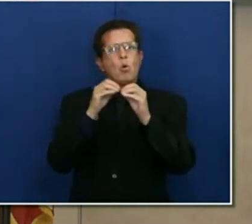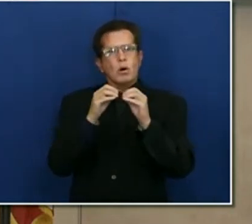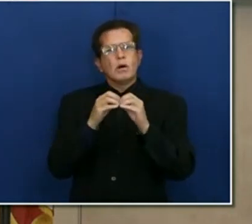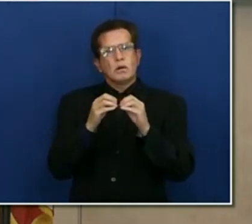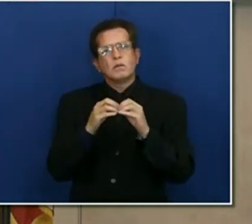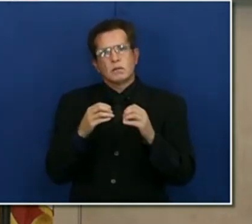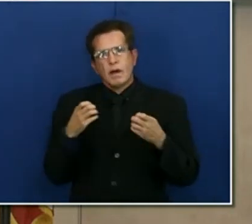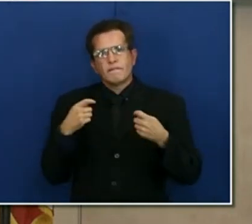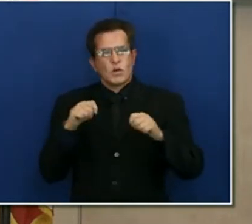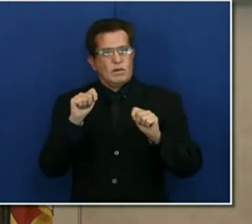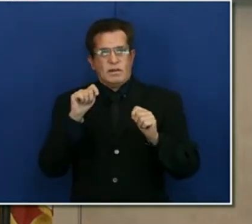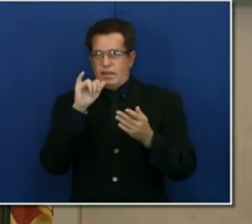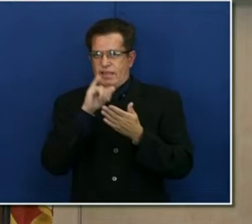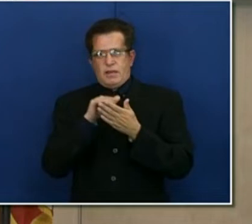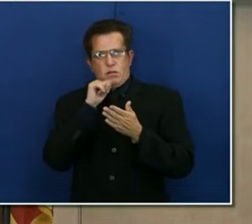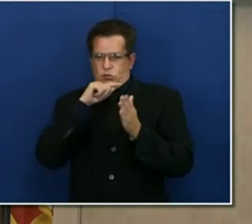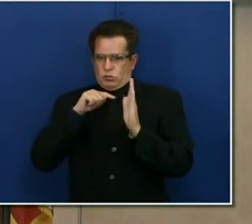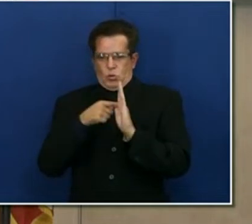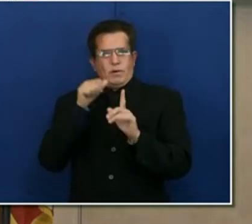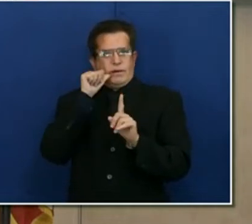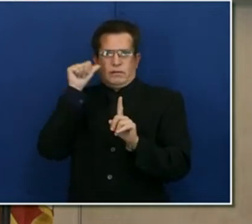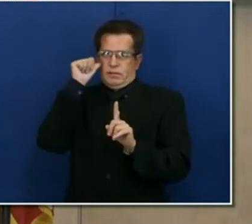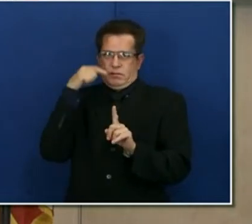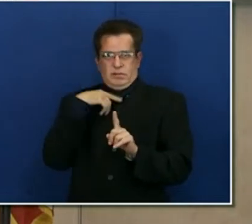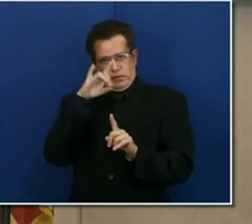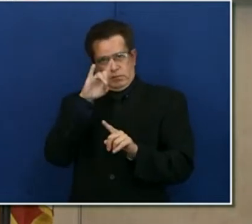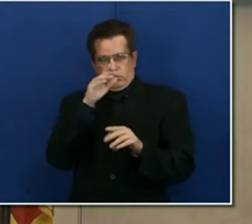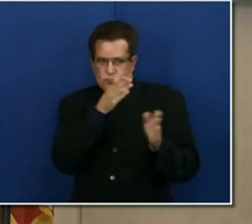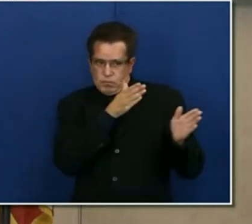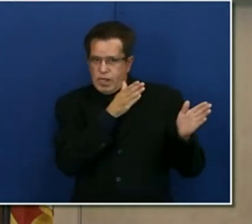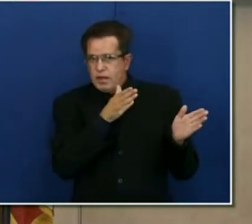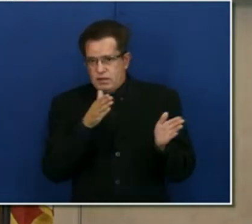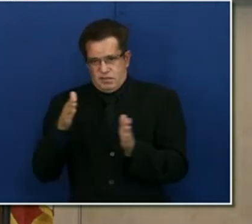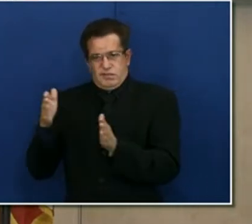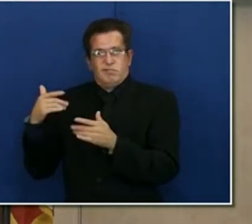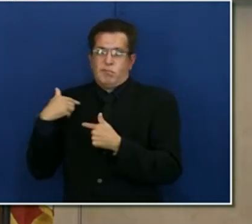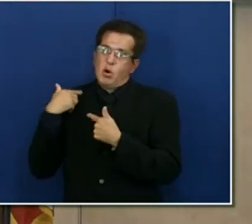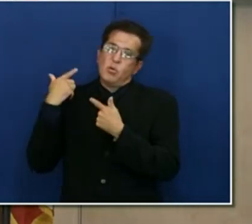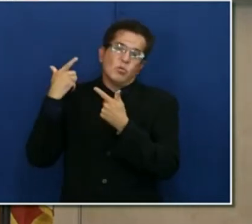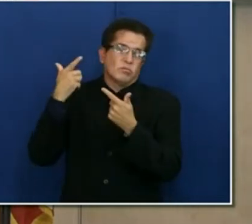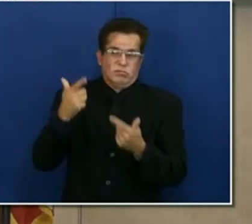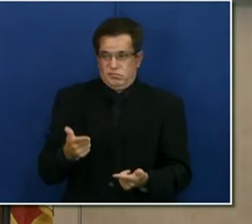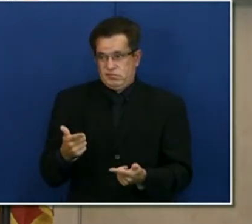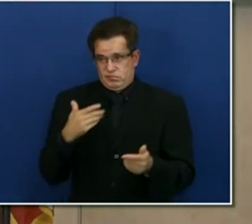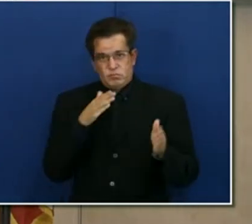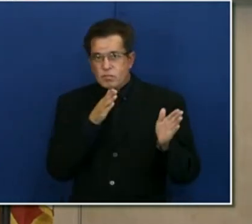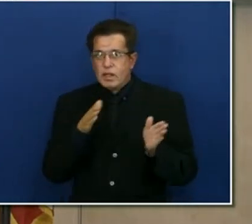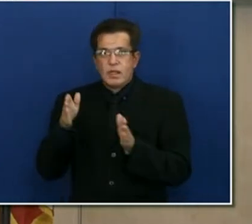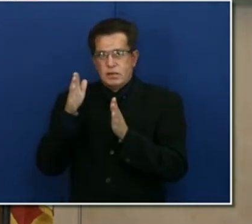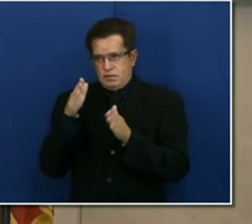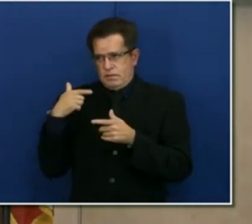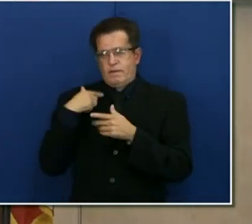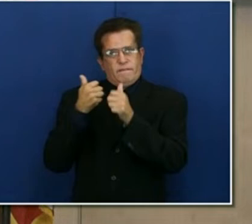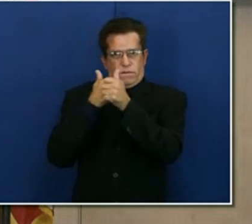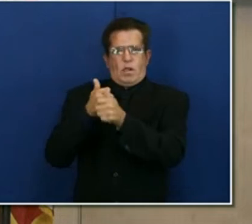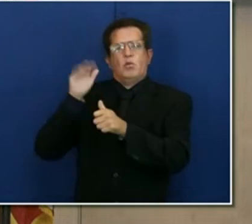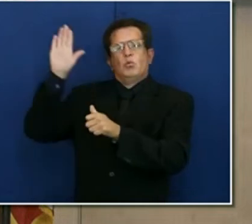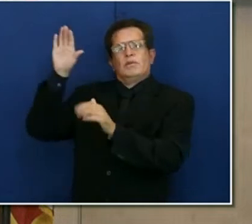did not just start yesterday. We've been conducting these various strategies that are recommended by the